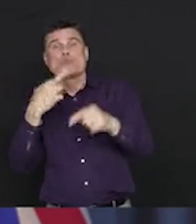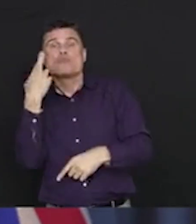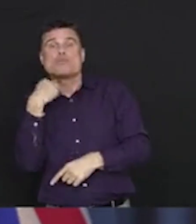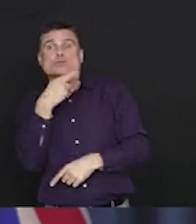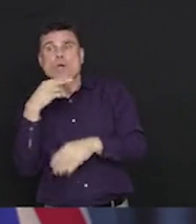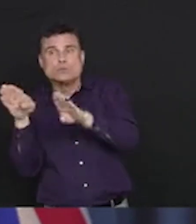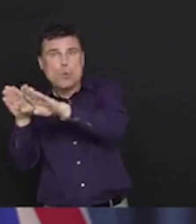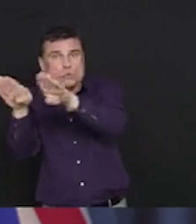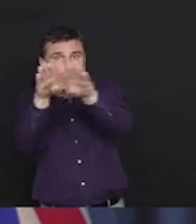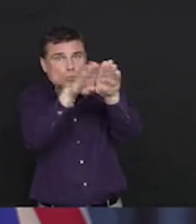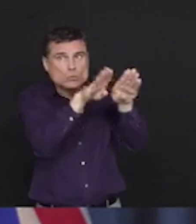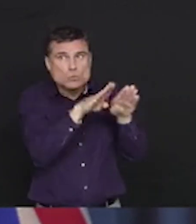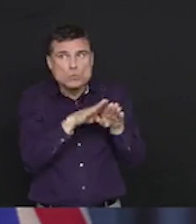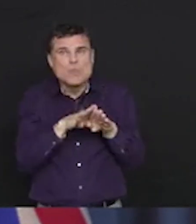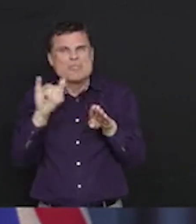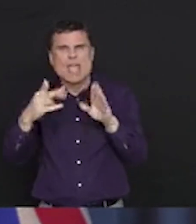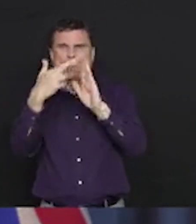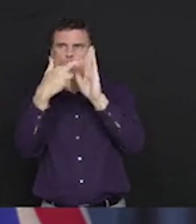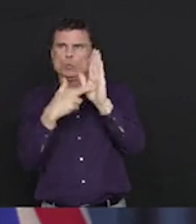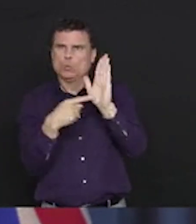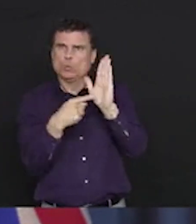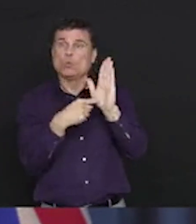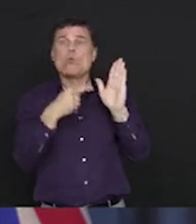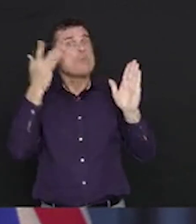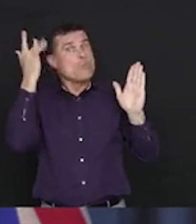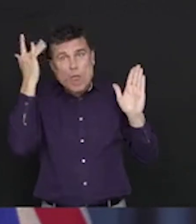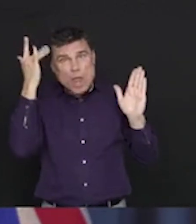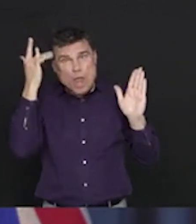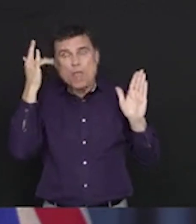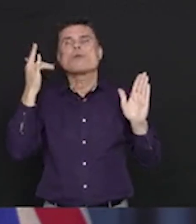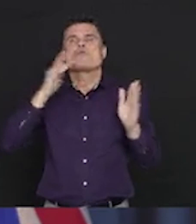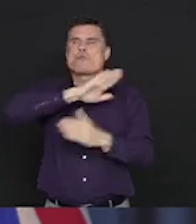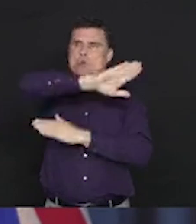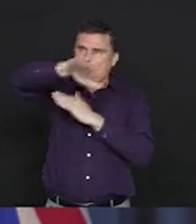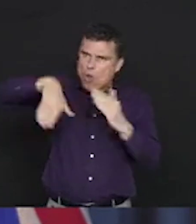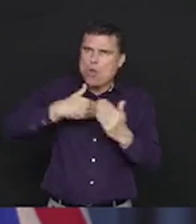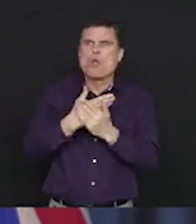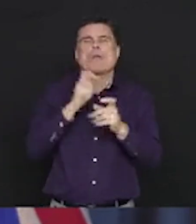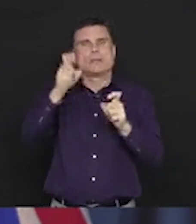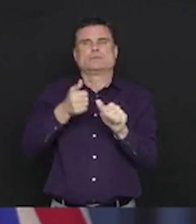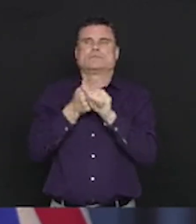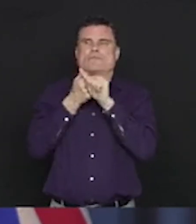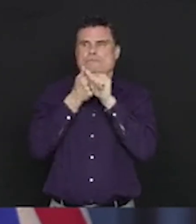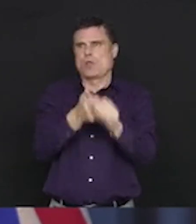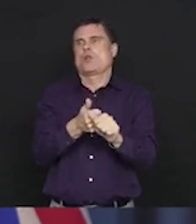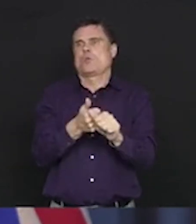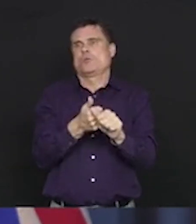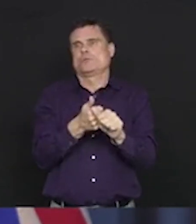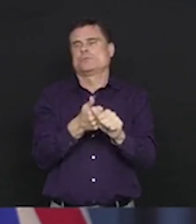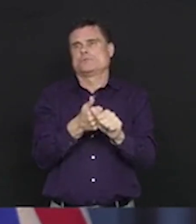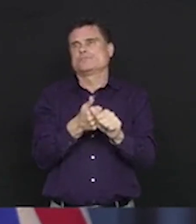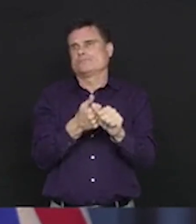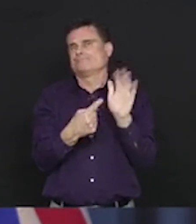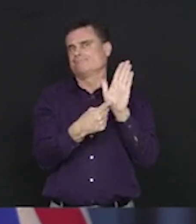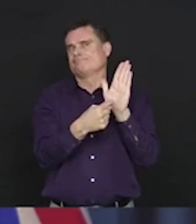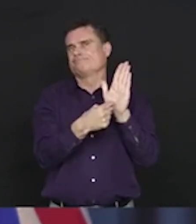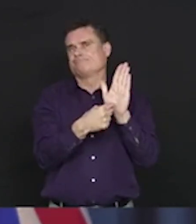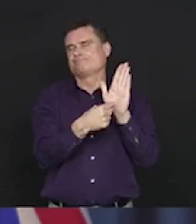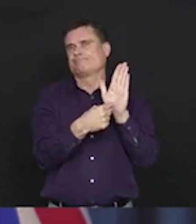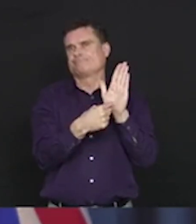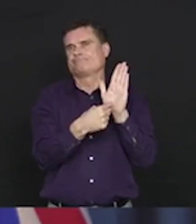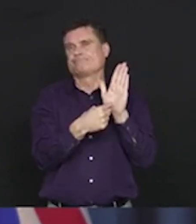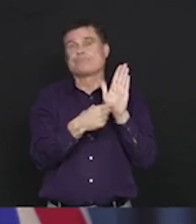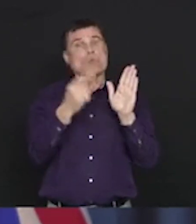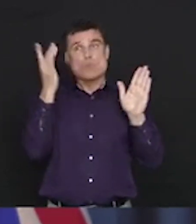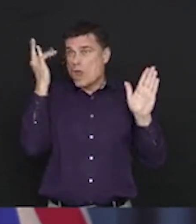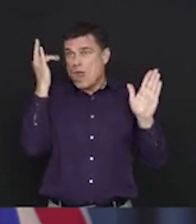us to stop the transmission of this virus from those unknown cases. And that is in every community, and